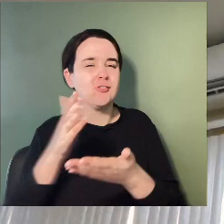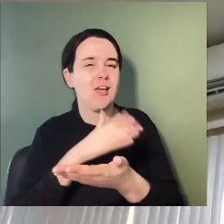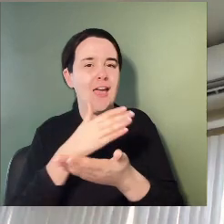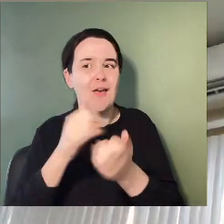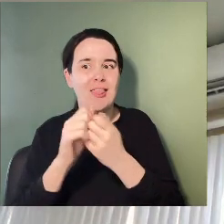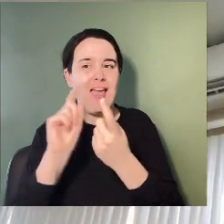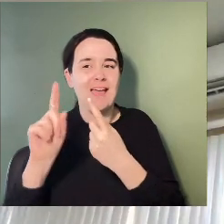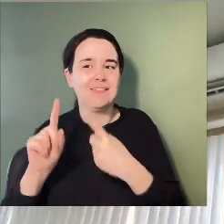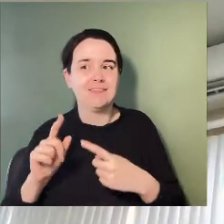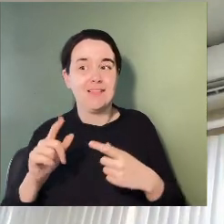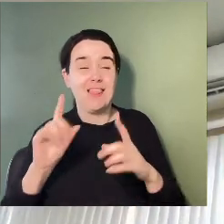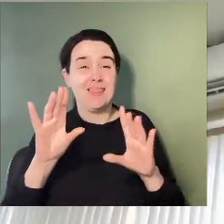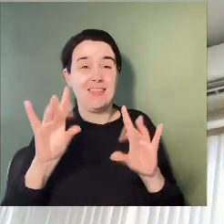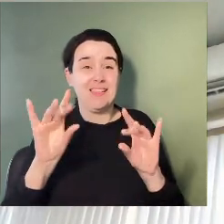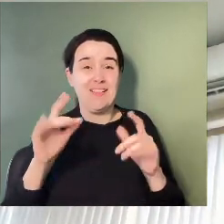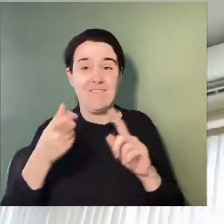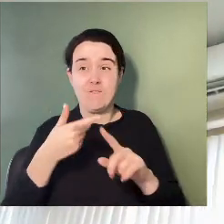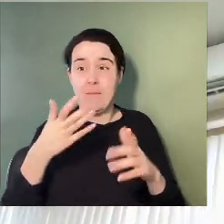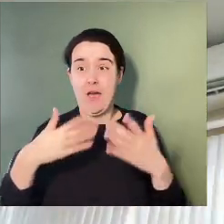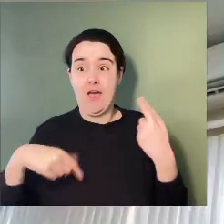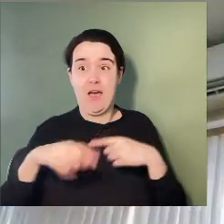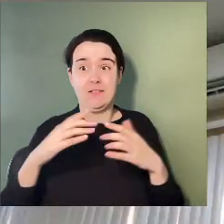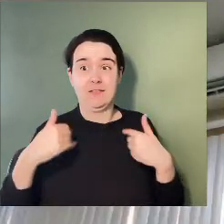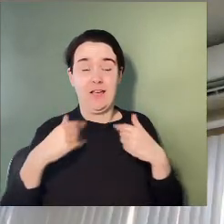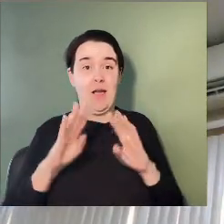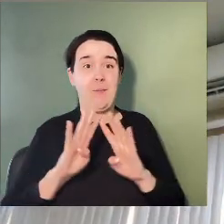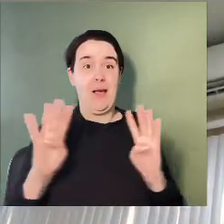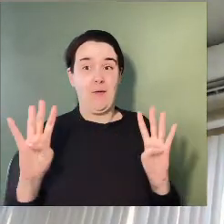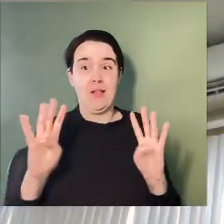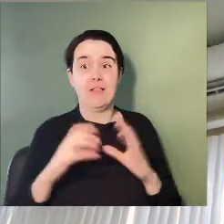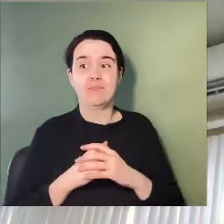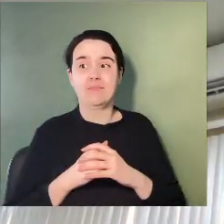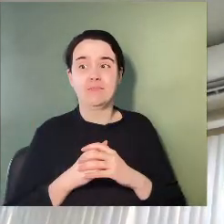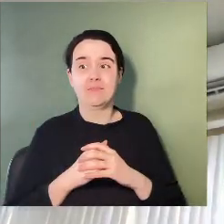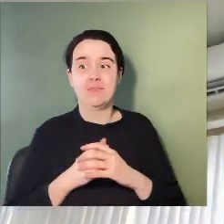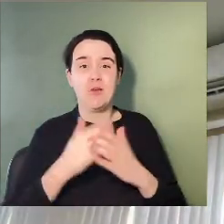I think that's it from us and from our panel. Great panel. Thank you so much, everyone.